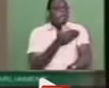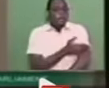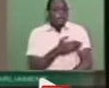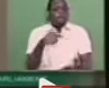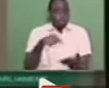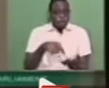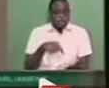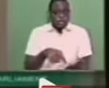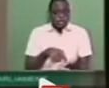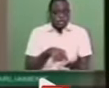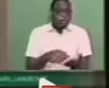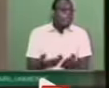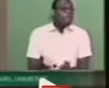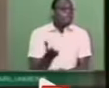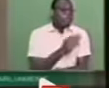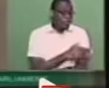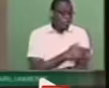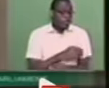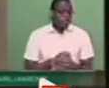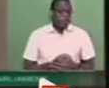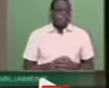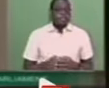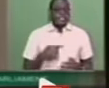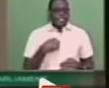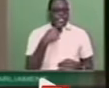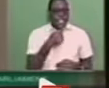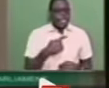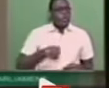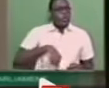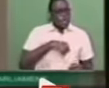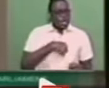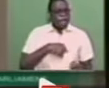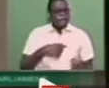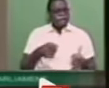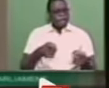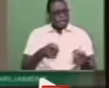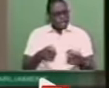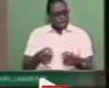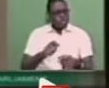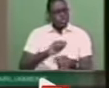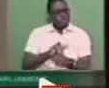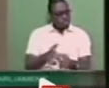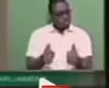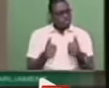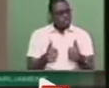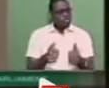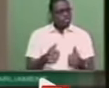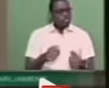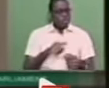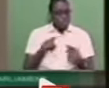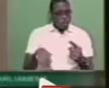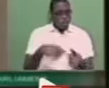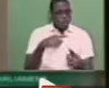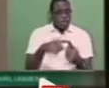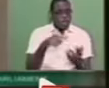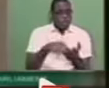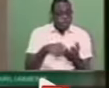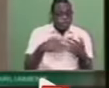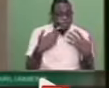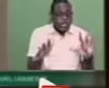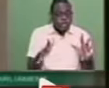of handling COVID well. After elections, increased testing, increased numbers, and in true